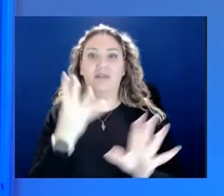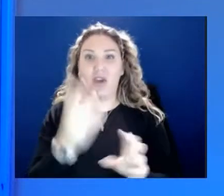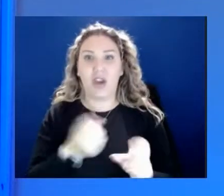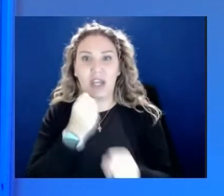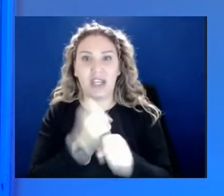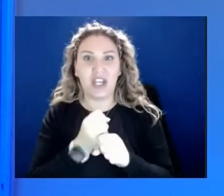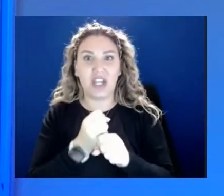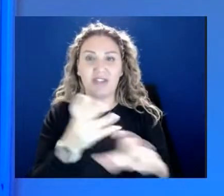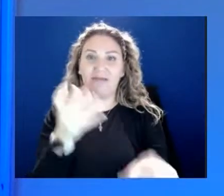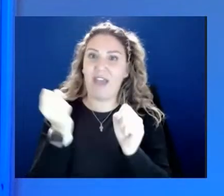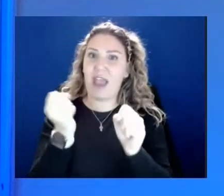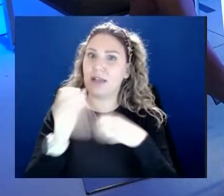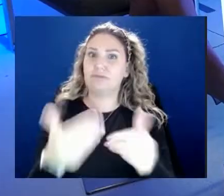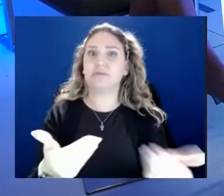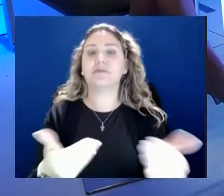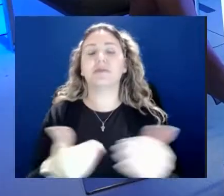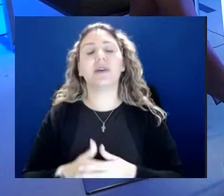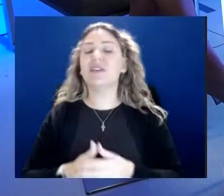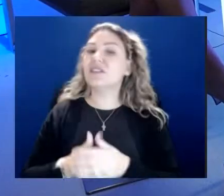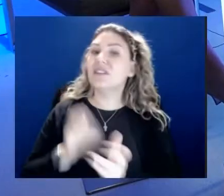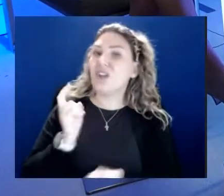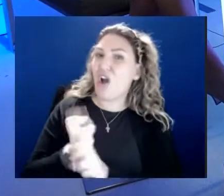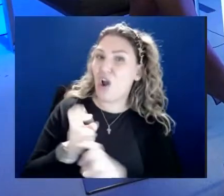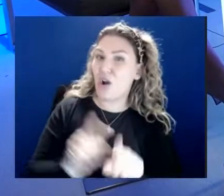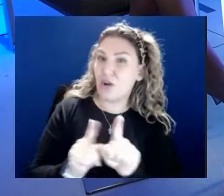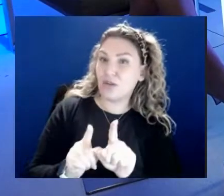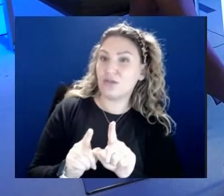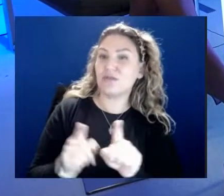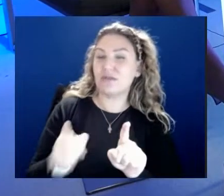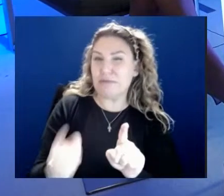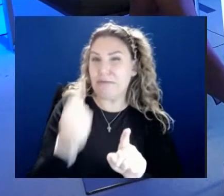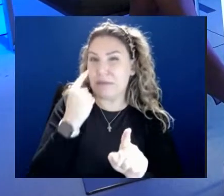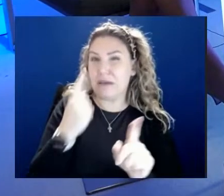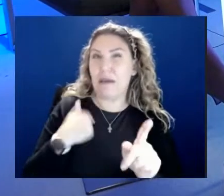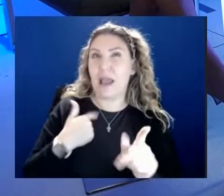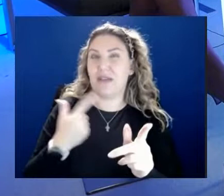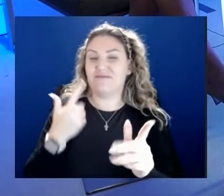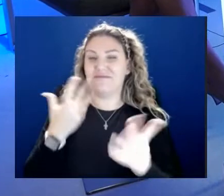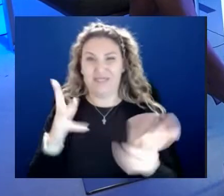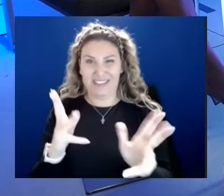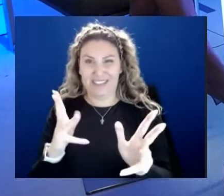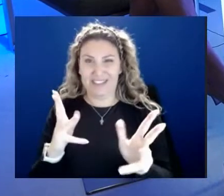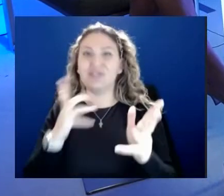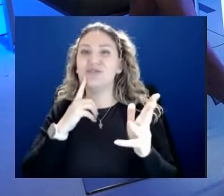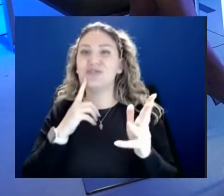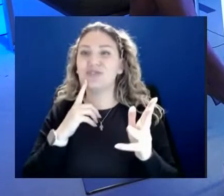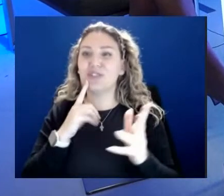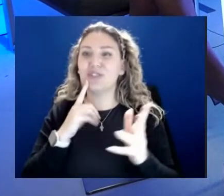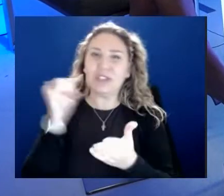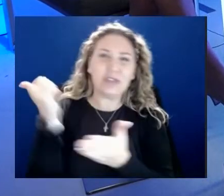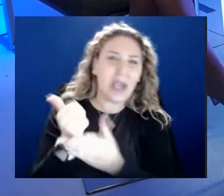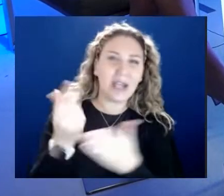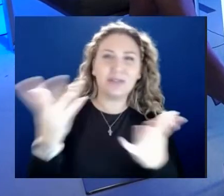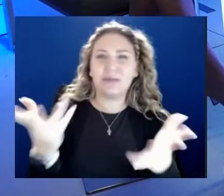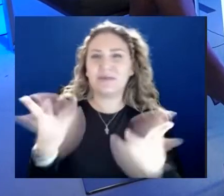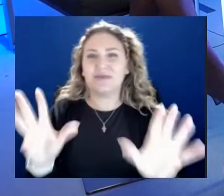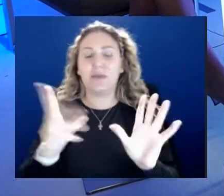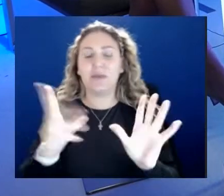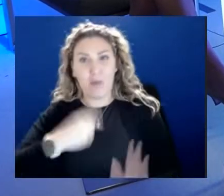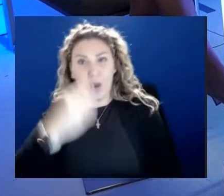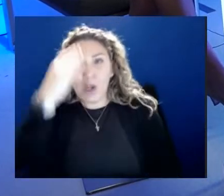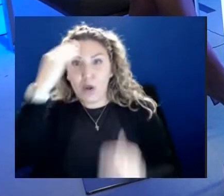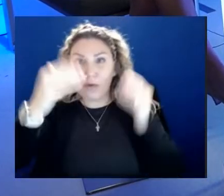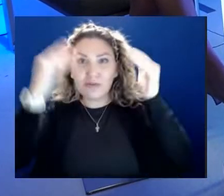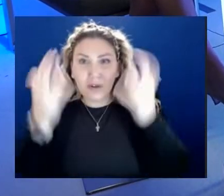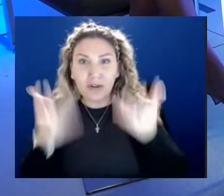and it's also hard because I think too, you think, I've been there, done that, I made it out okay on the other end. We know that as adults, but to kind